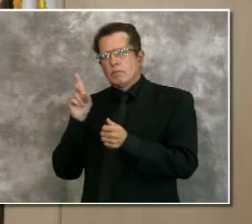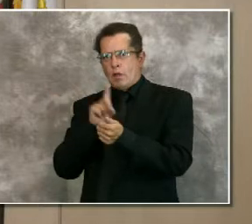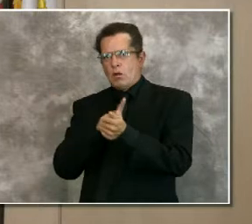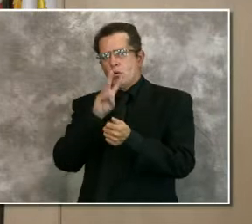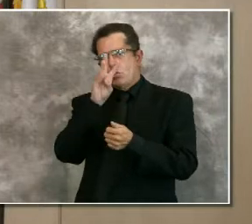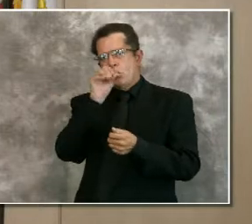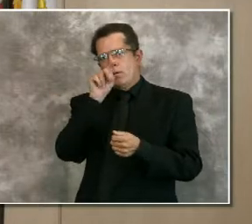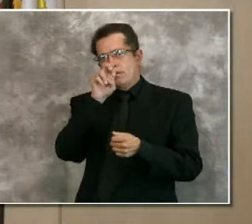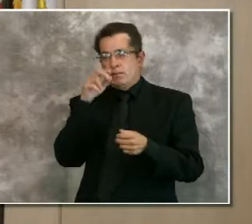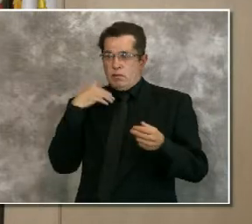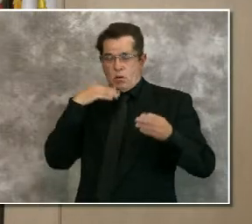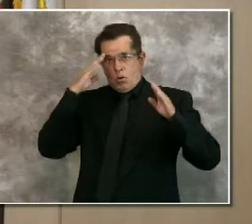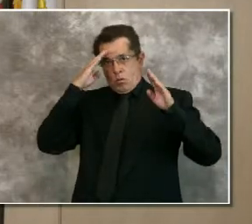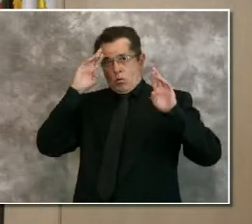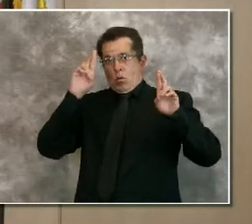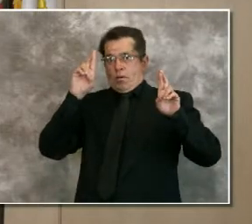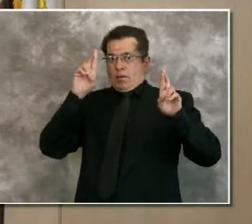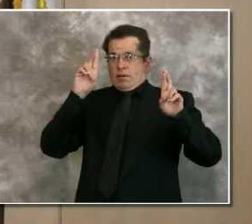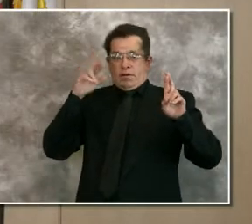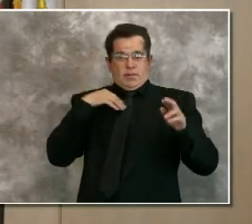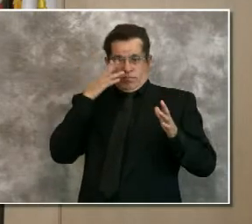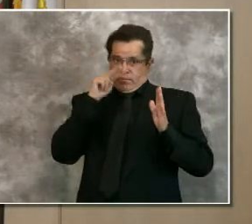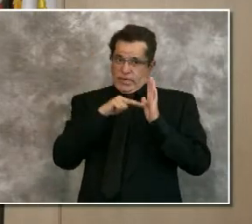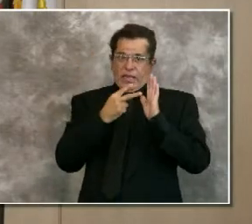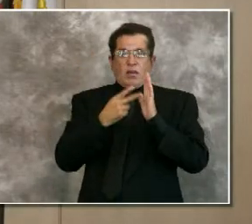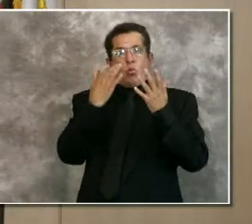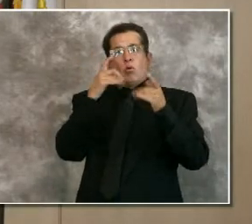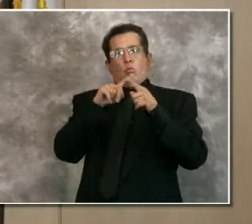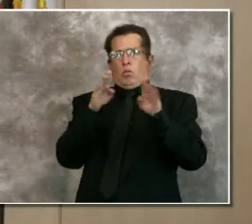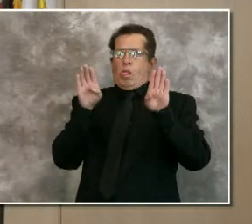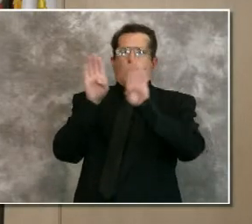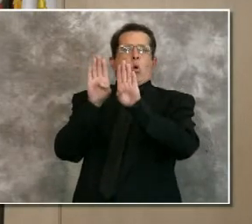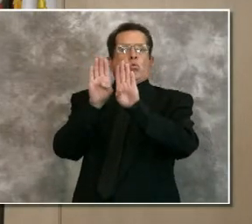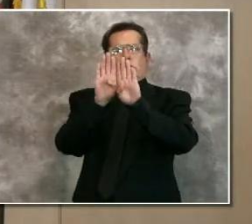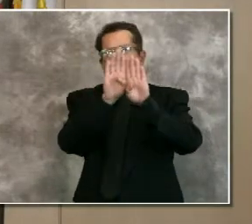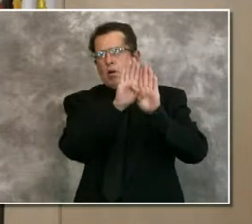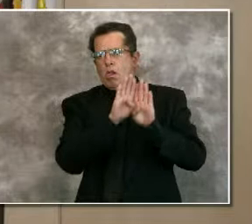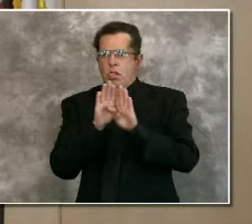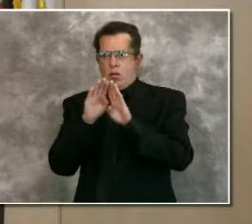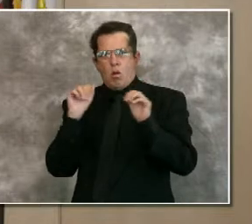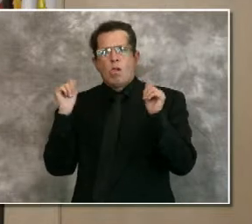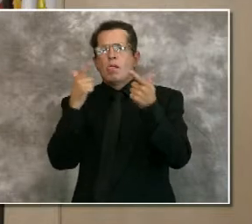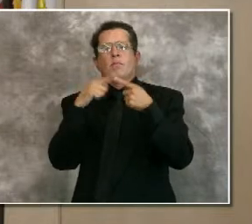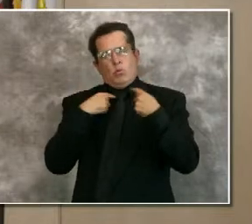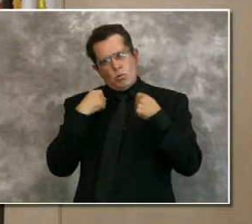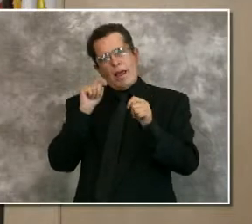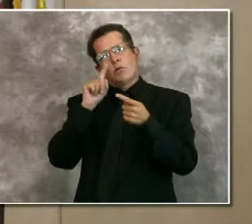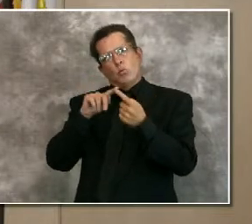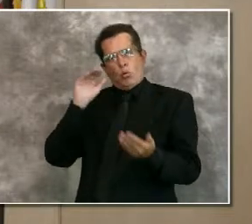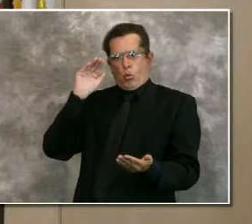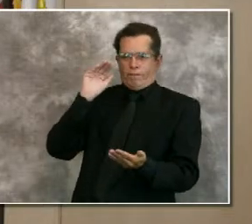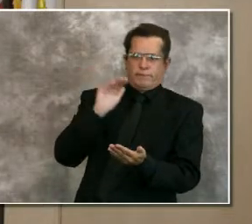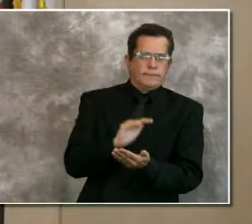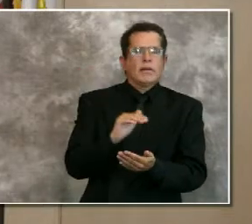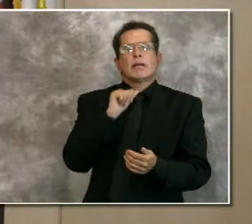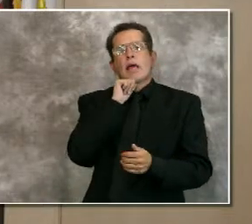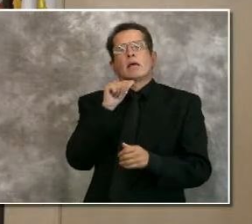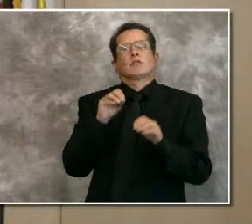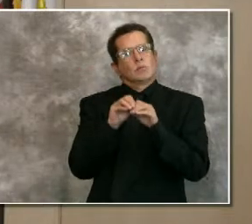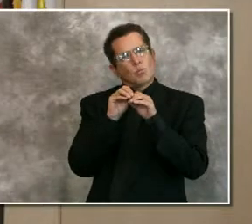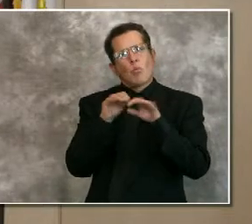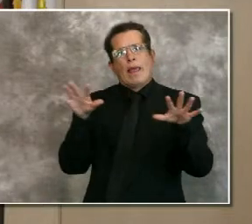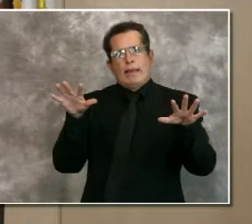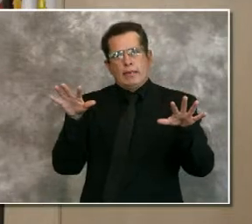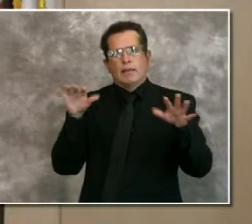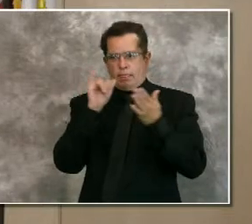intent is not to shut down society, but our intent is to curb the spread of COVID-19. So the actions